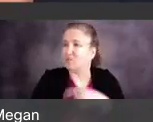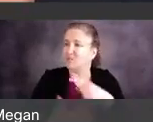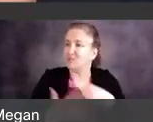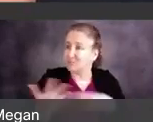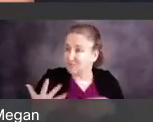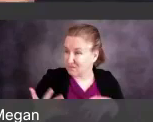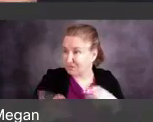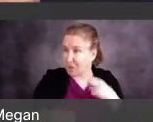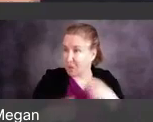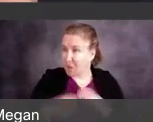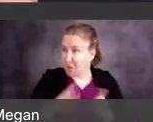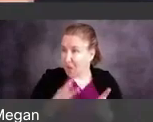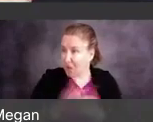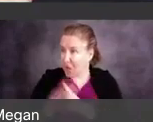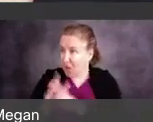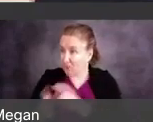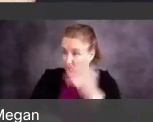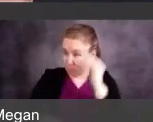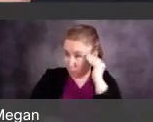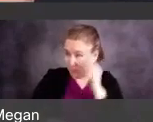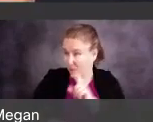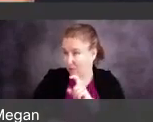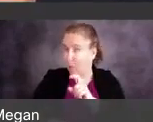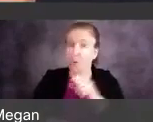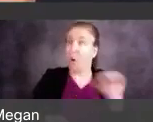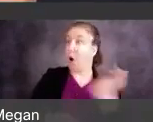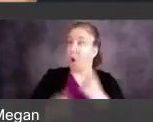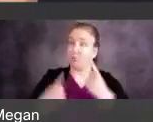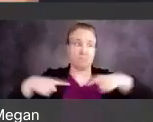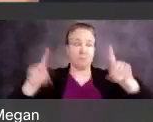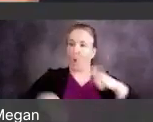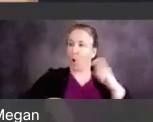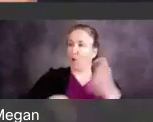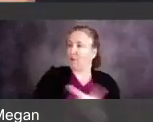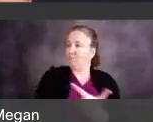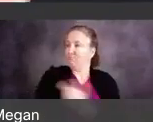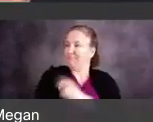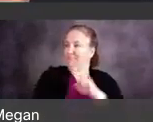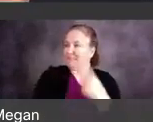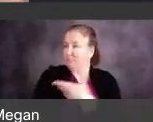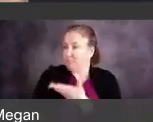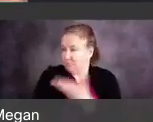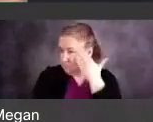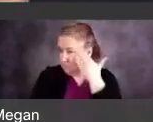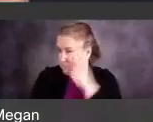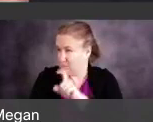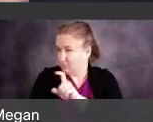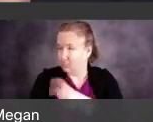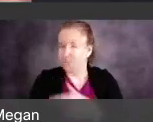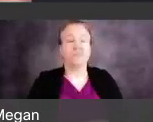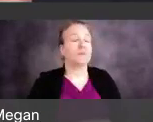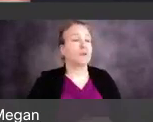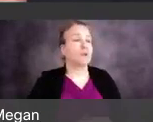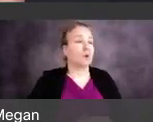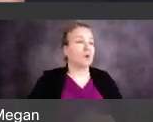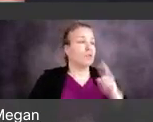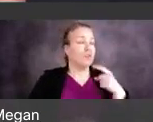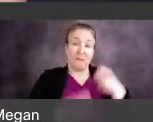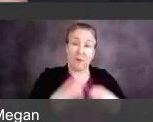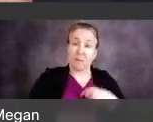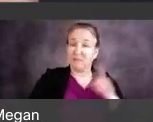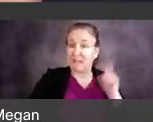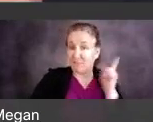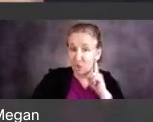that, or if you're aware whether, everyone's gotten them on time. Yeah. So the only problems that I've